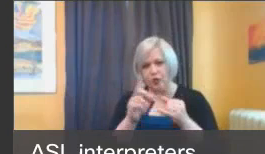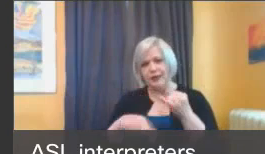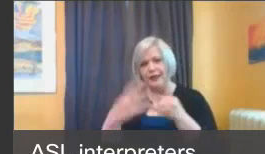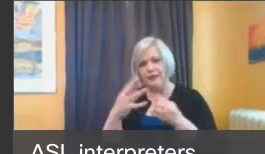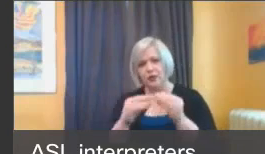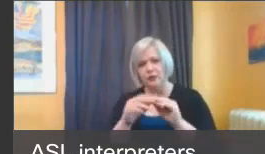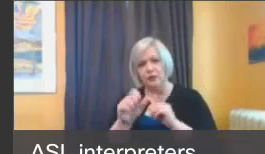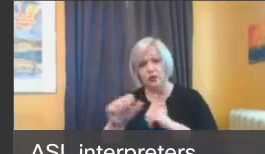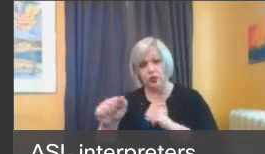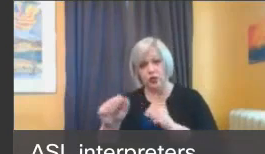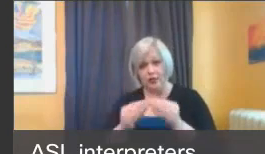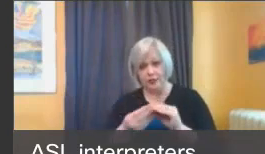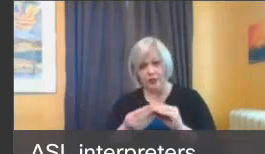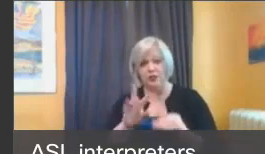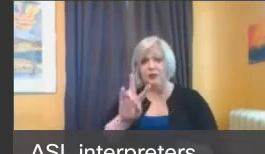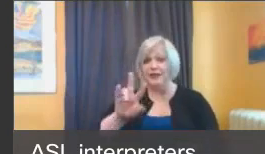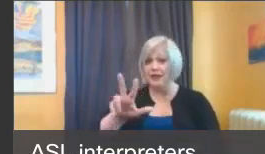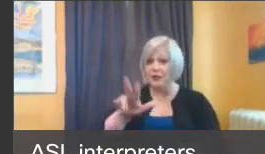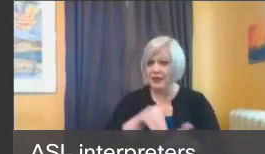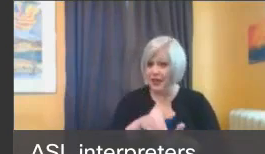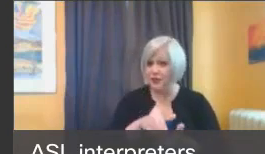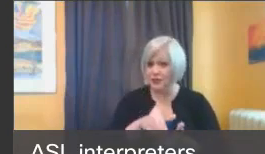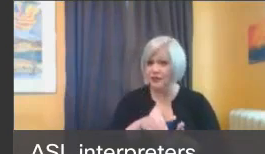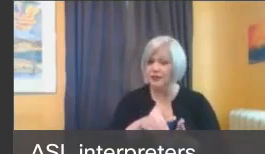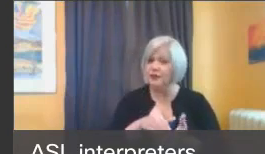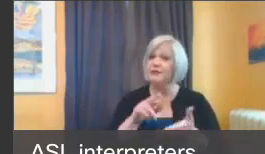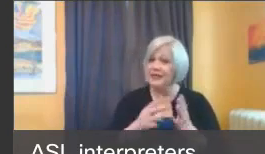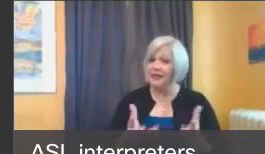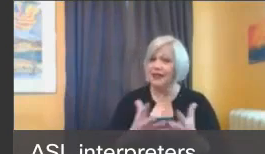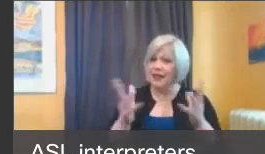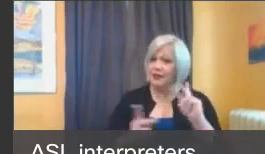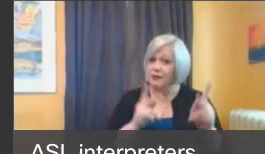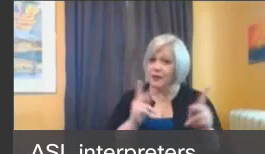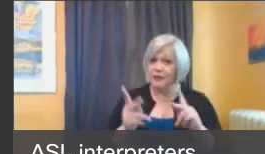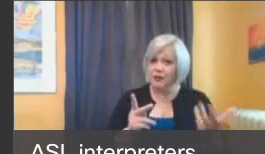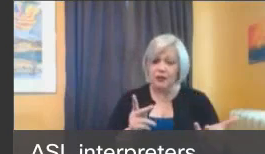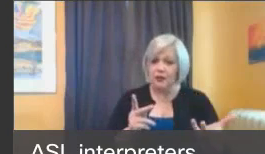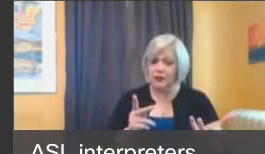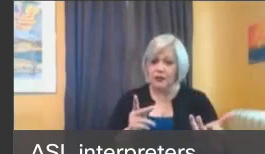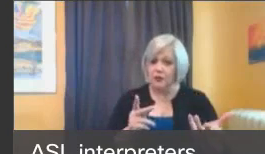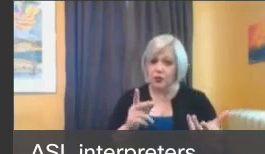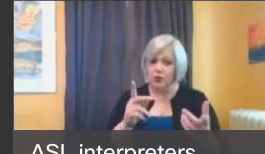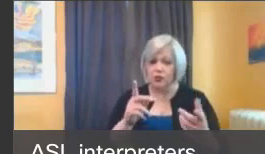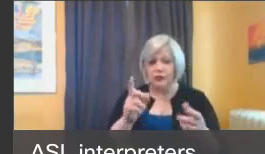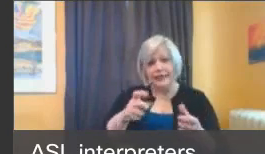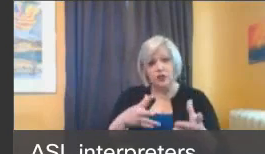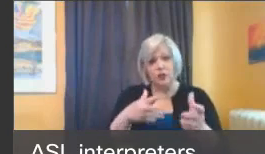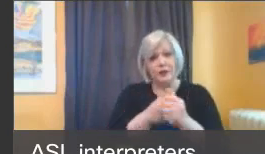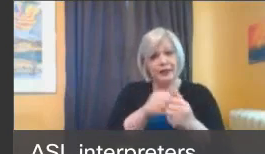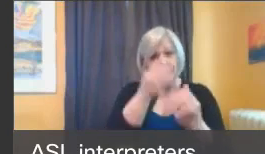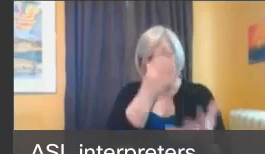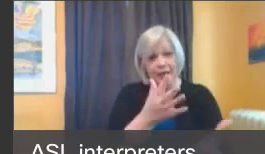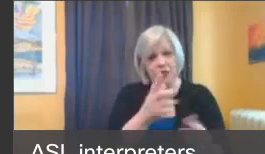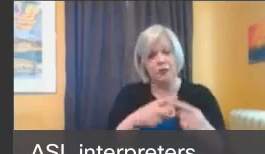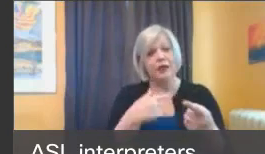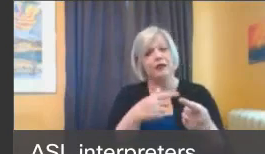social security number. So, you know, so there were a lot of people who potentially, yes, they could just update that information. But let's say they put in their request at